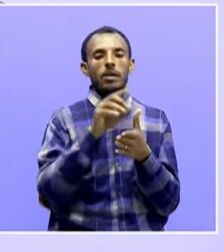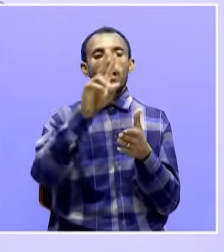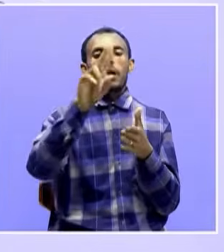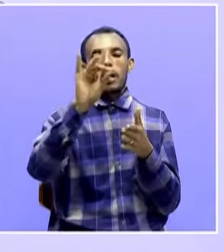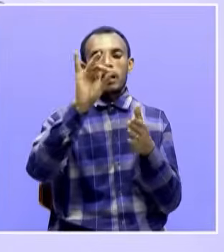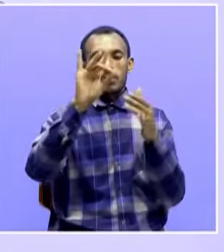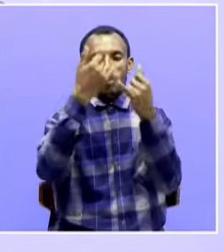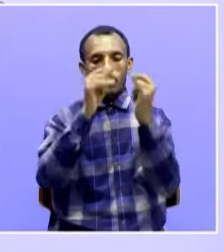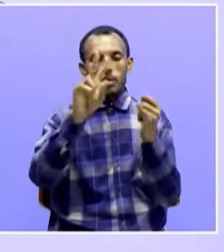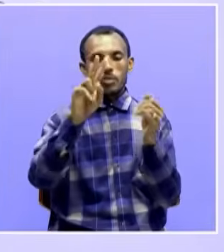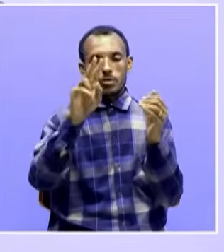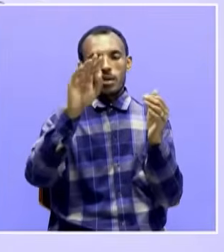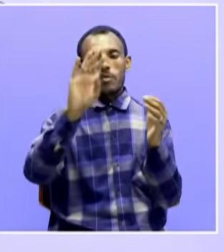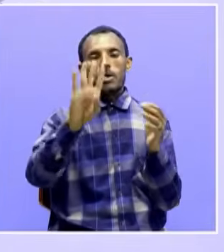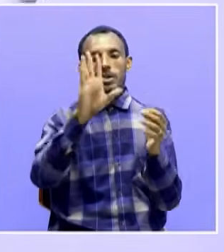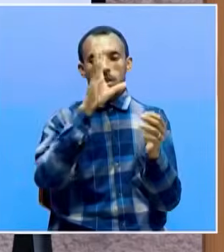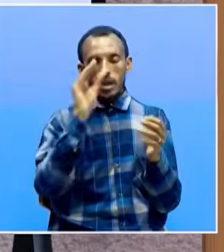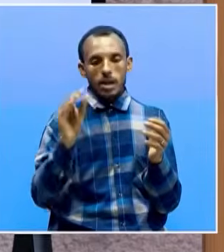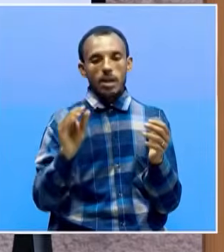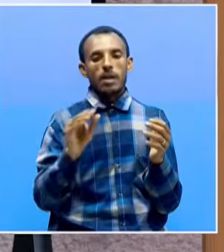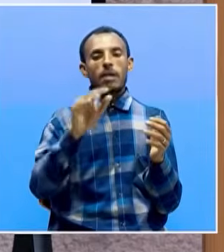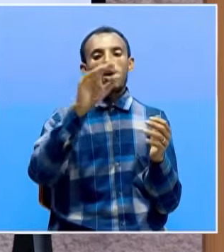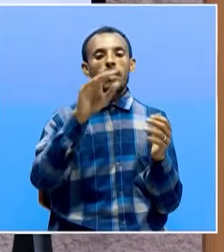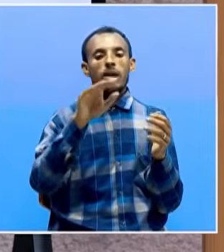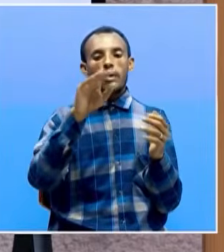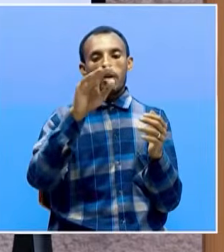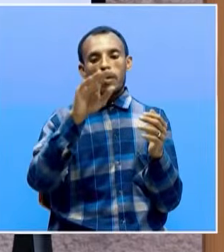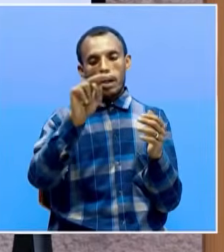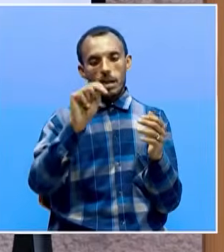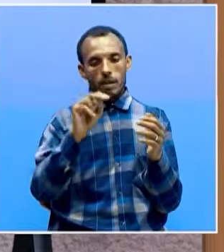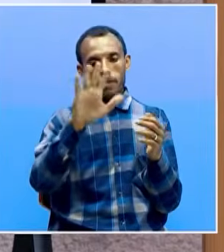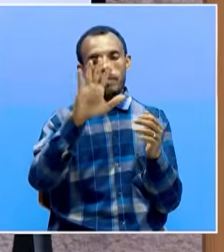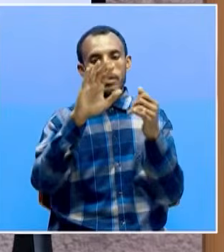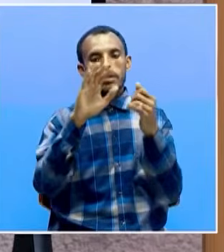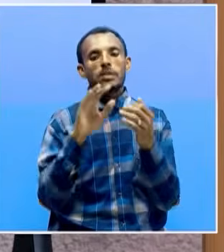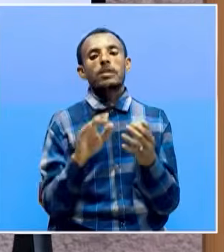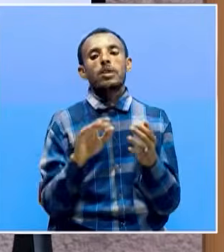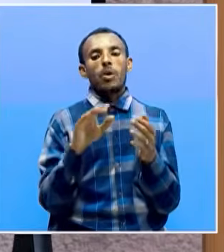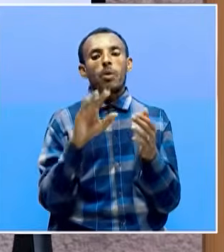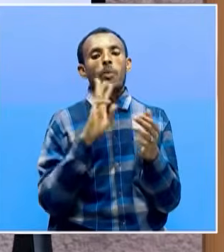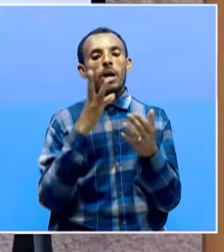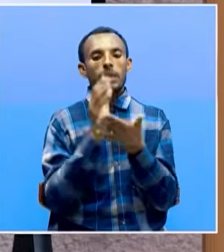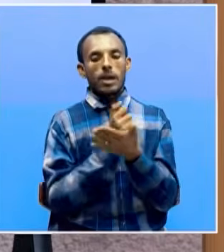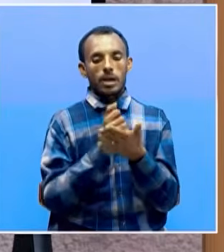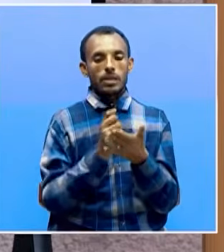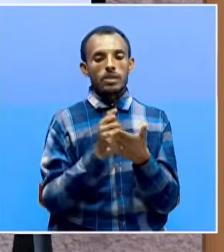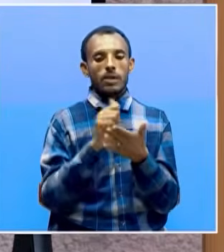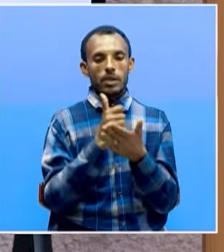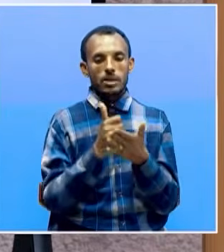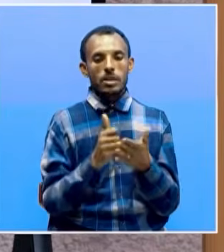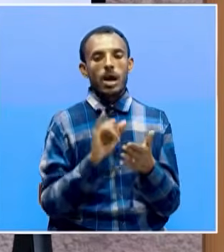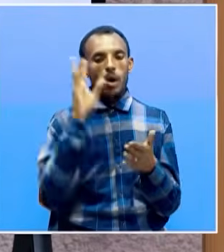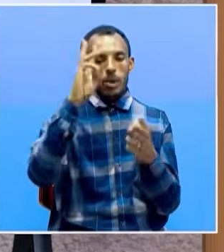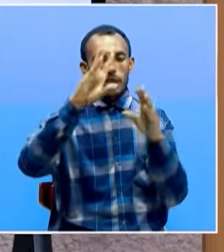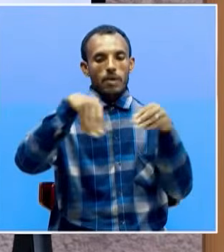is the 4th item. This next will be the 5th item. You take the average of those 2 items, that's it. Now I'll give you one question for you